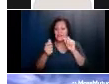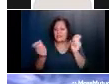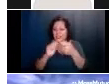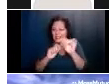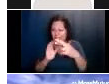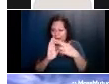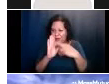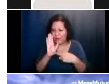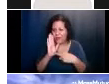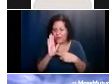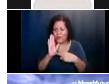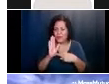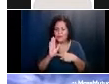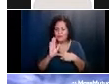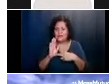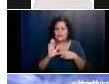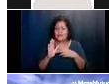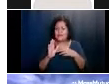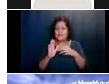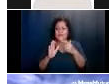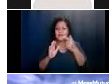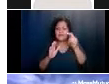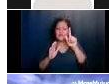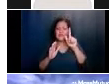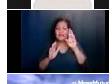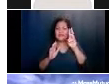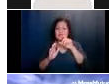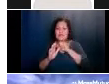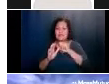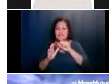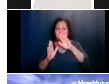There was a